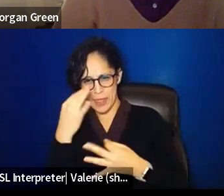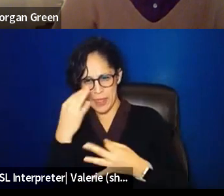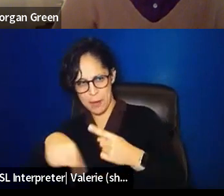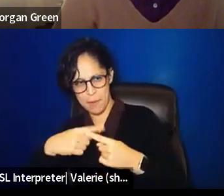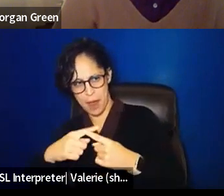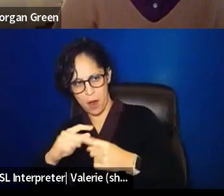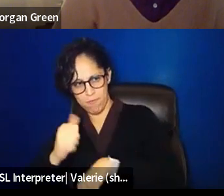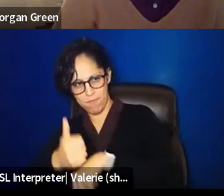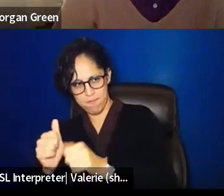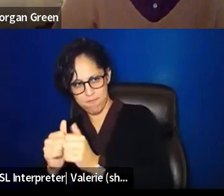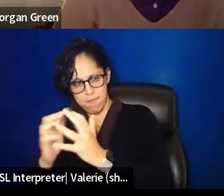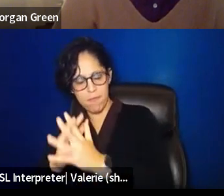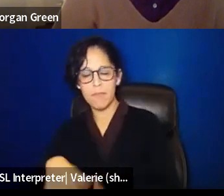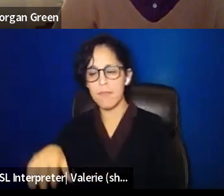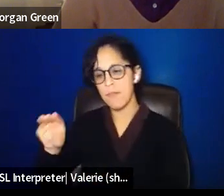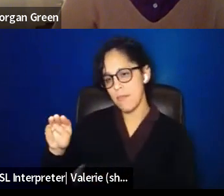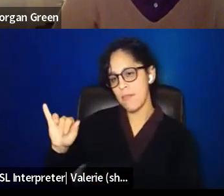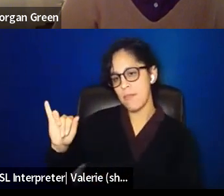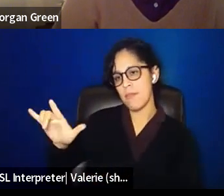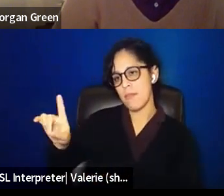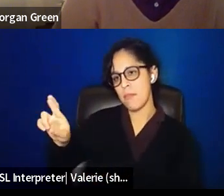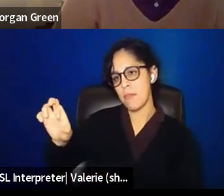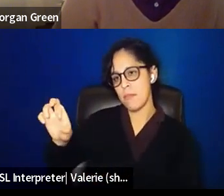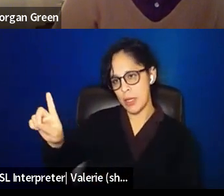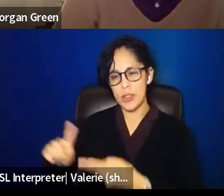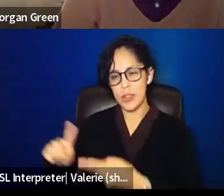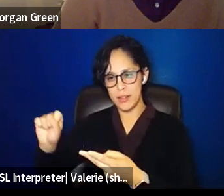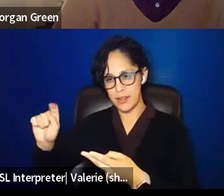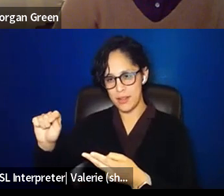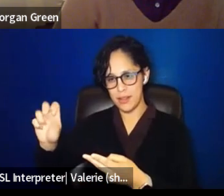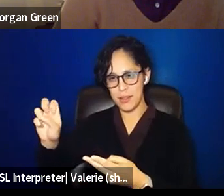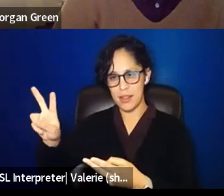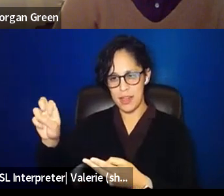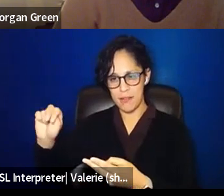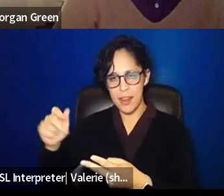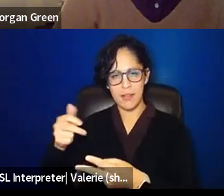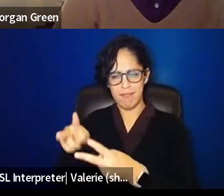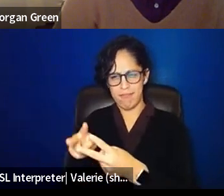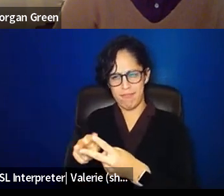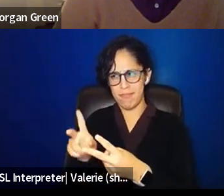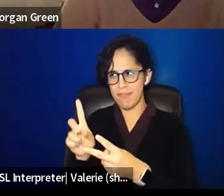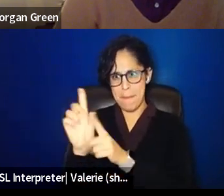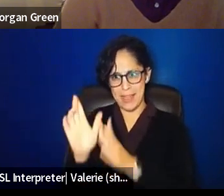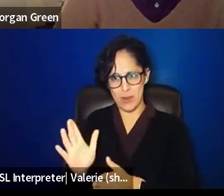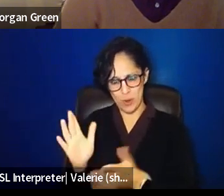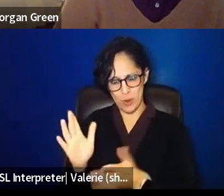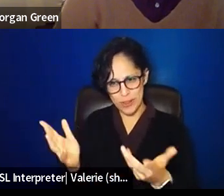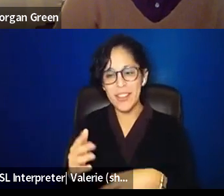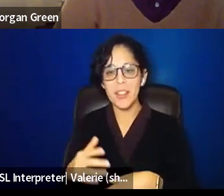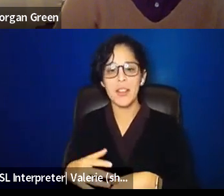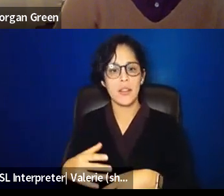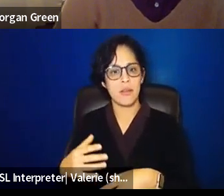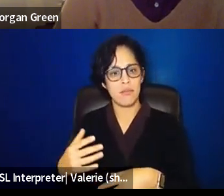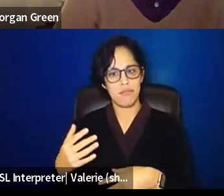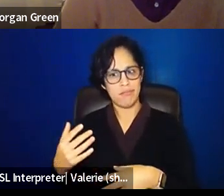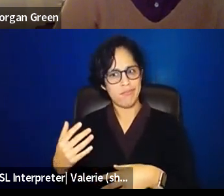and Stephen were mentors. And I would say, you know, in recent years, it's been a lot of like looking